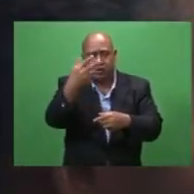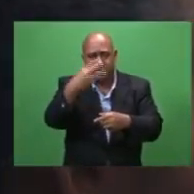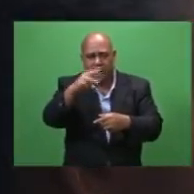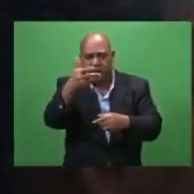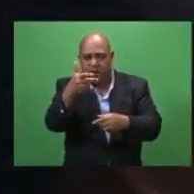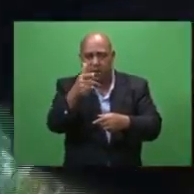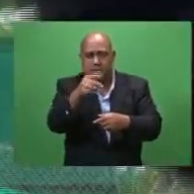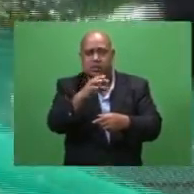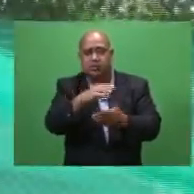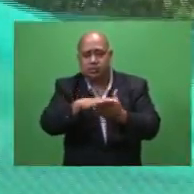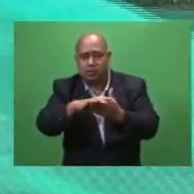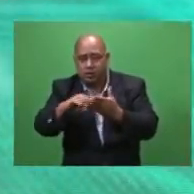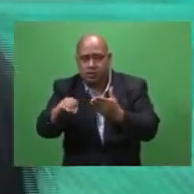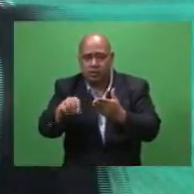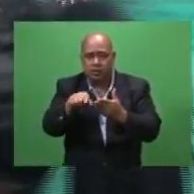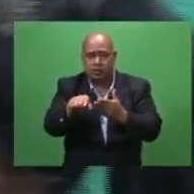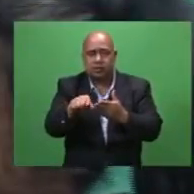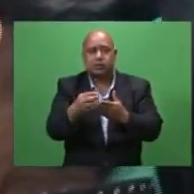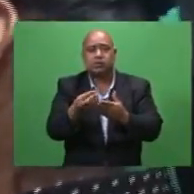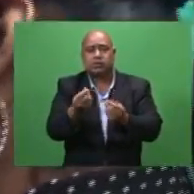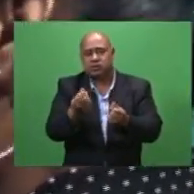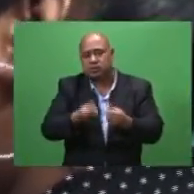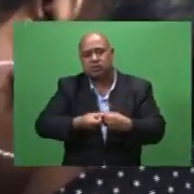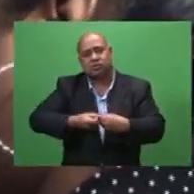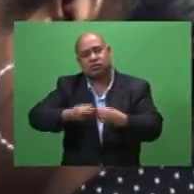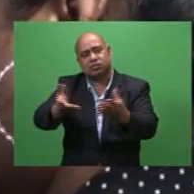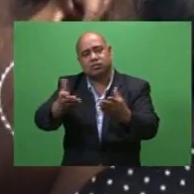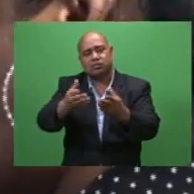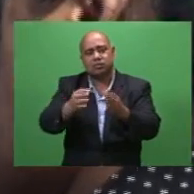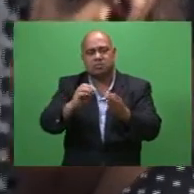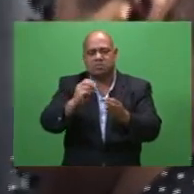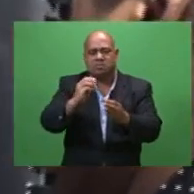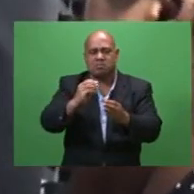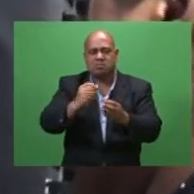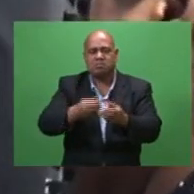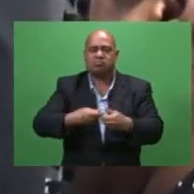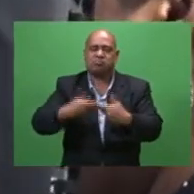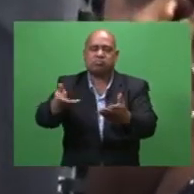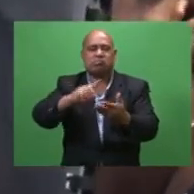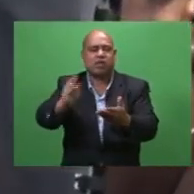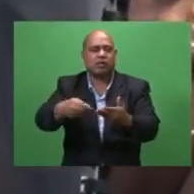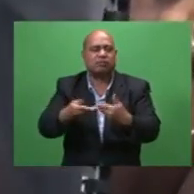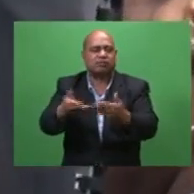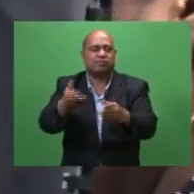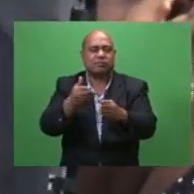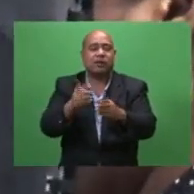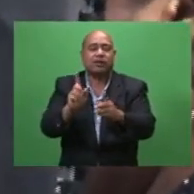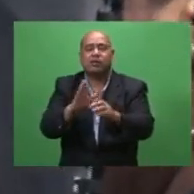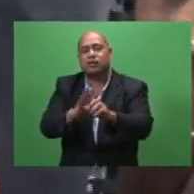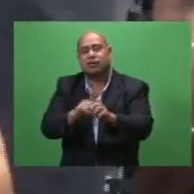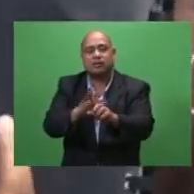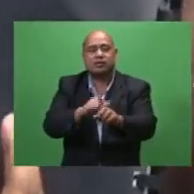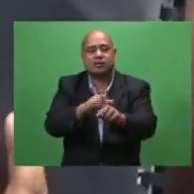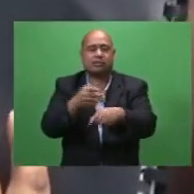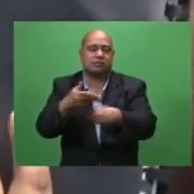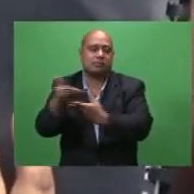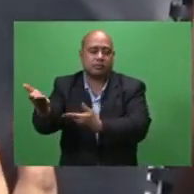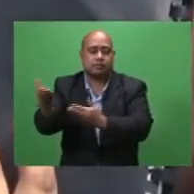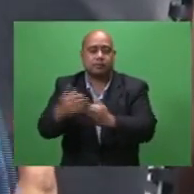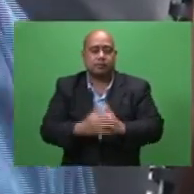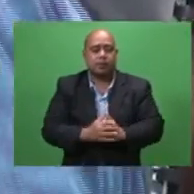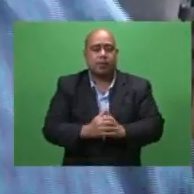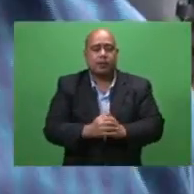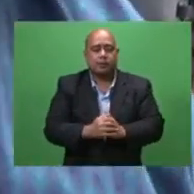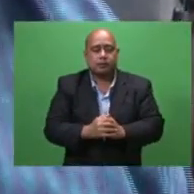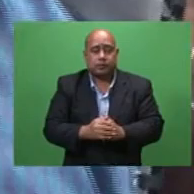is alleged to have offered Benivalu $7,400 as a bribe while trying to obtain a gain. In the fourth